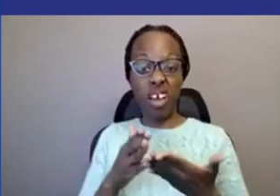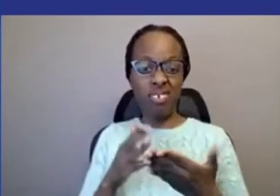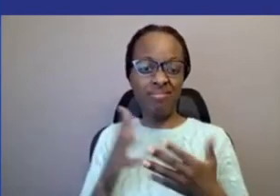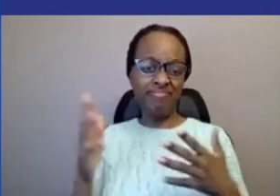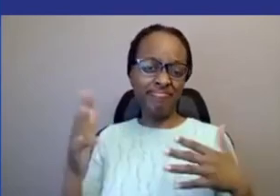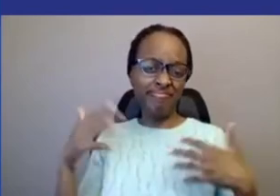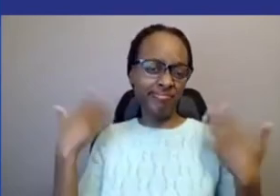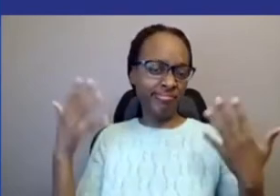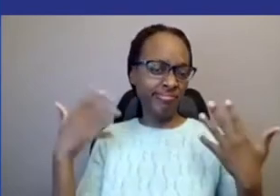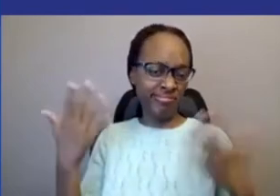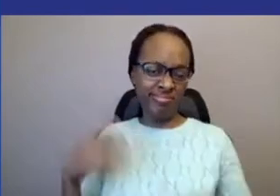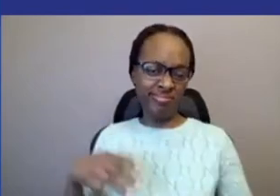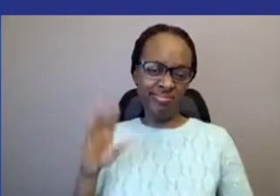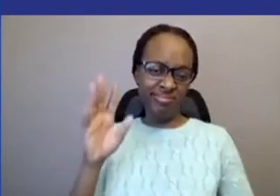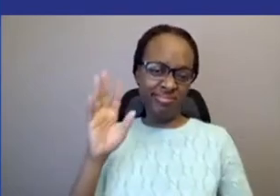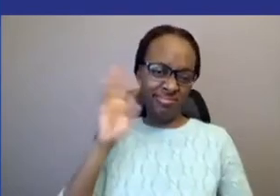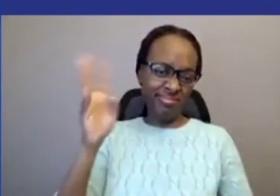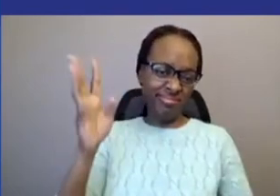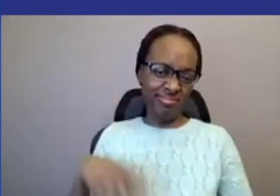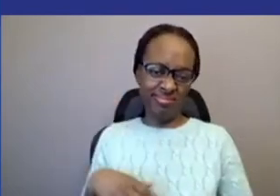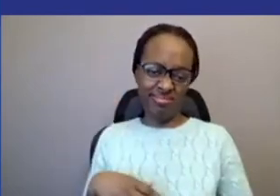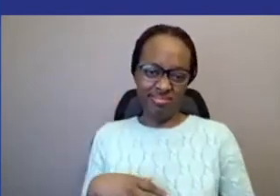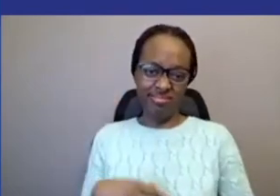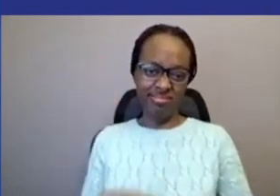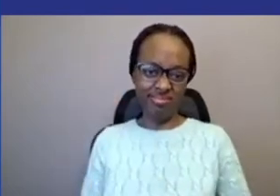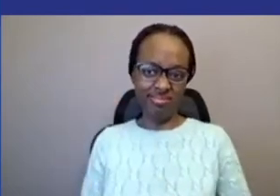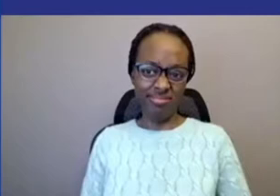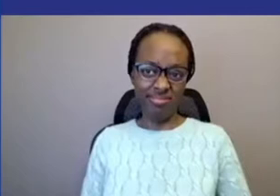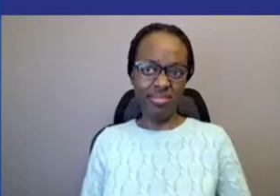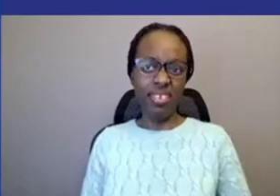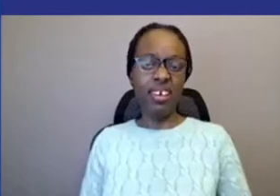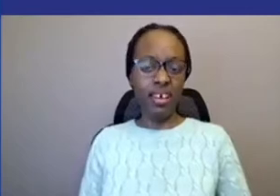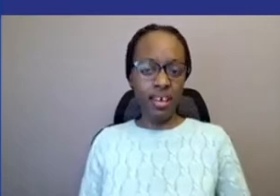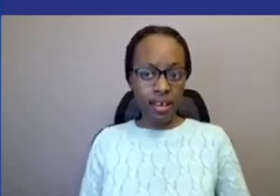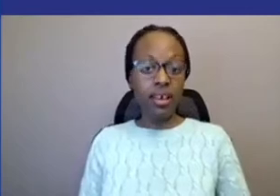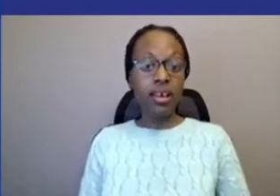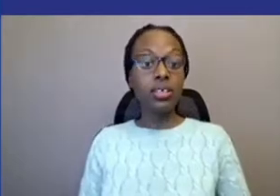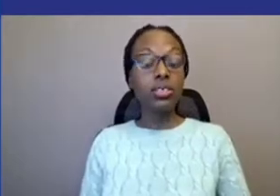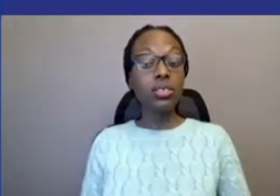outlandish. And it wasn't, I do think that